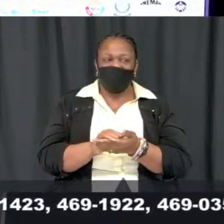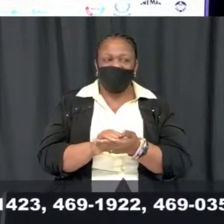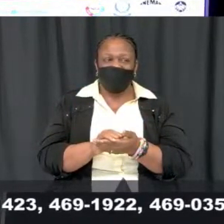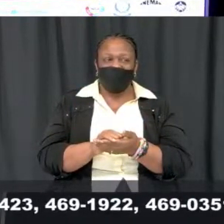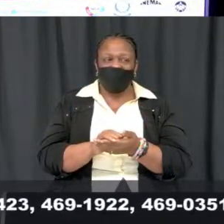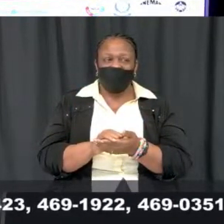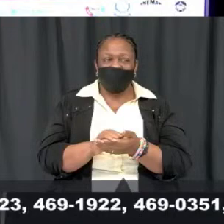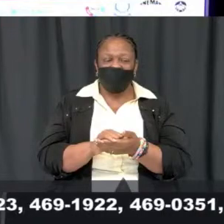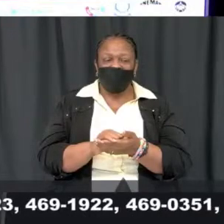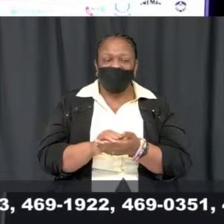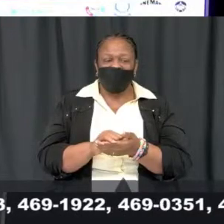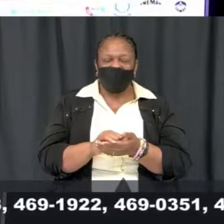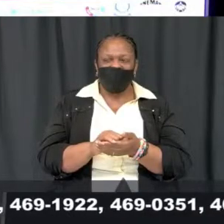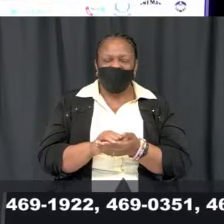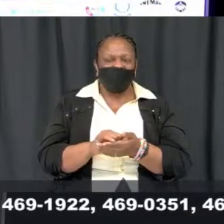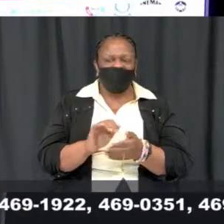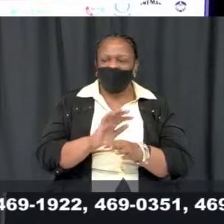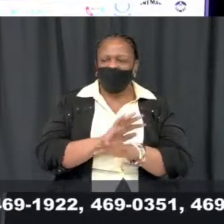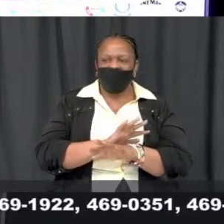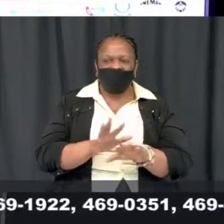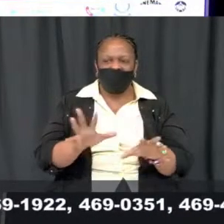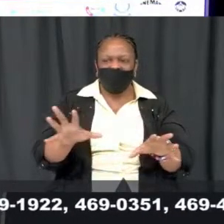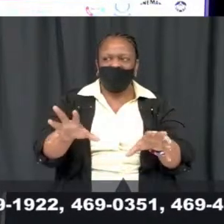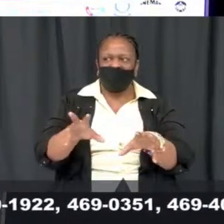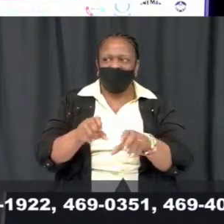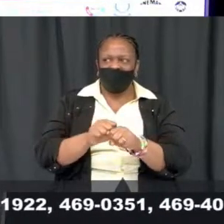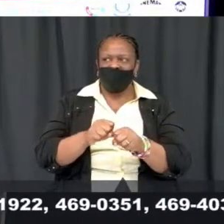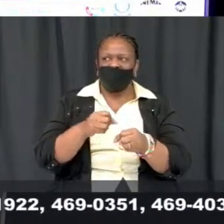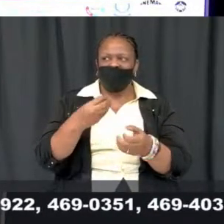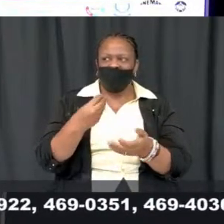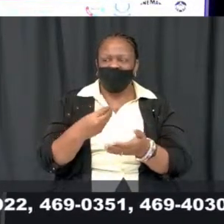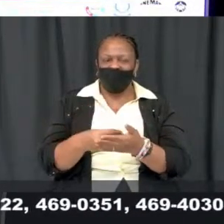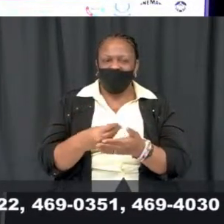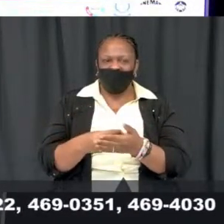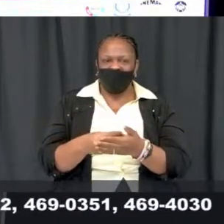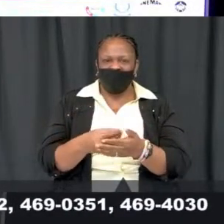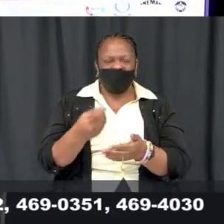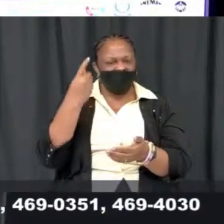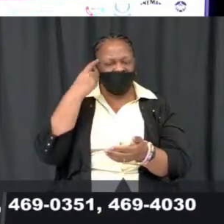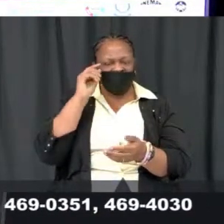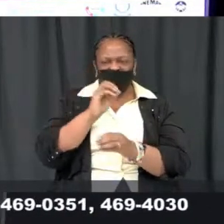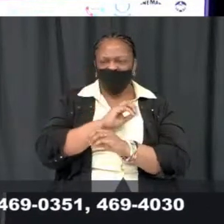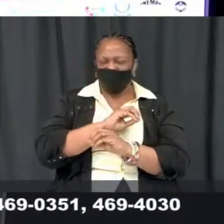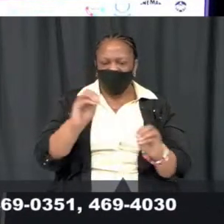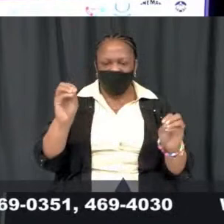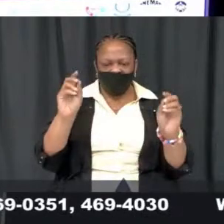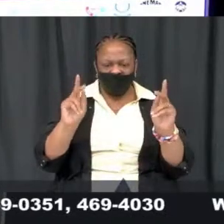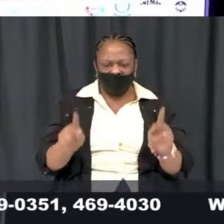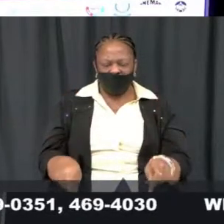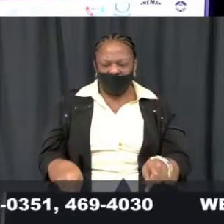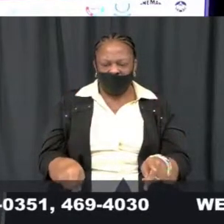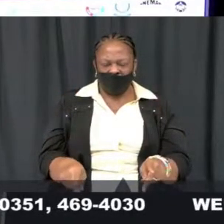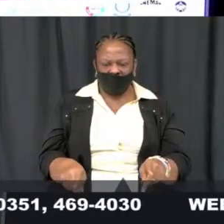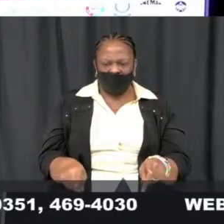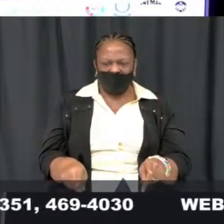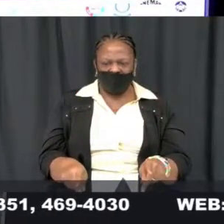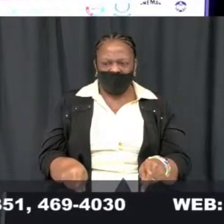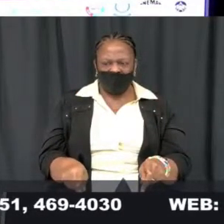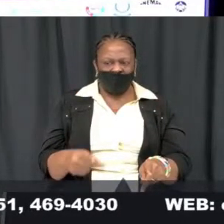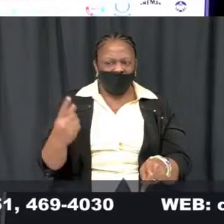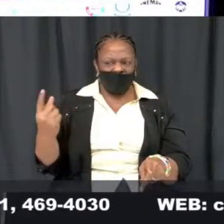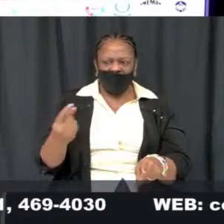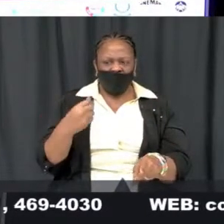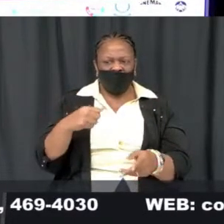the government or anybody else. The only thing I collect is my mere salary at the end of the month. Secondly,